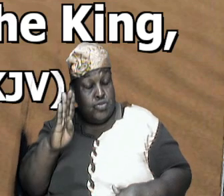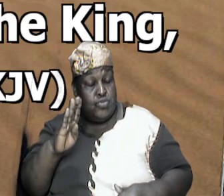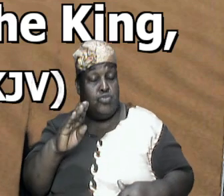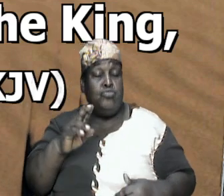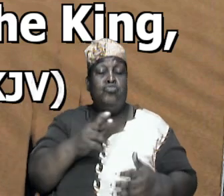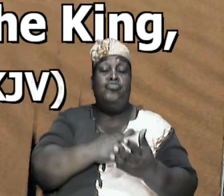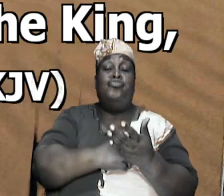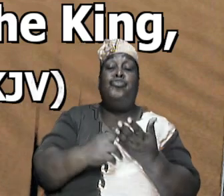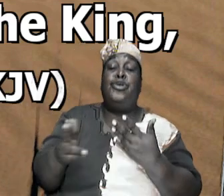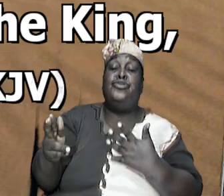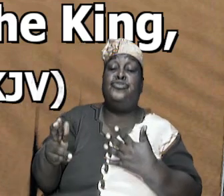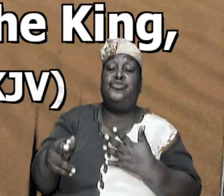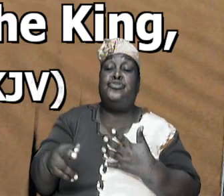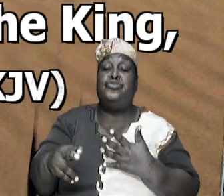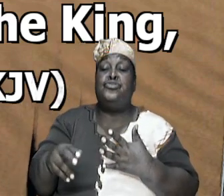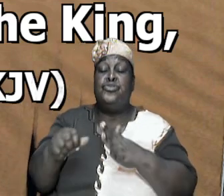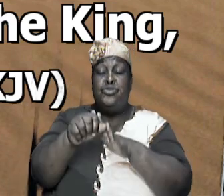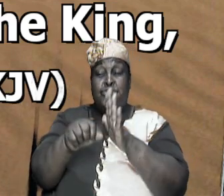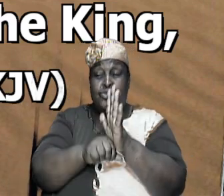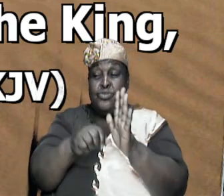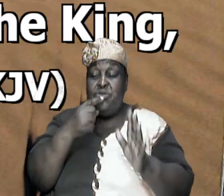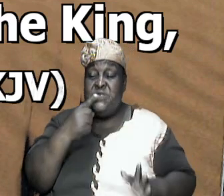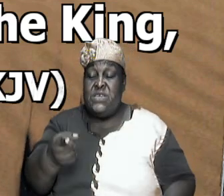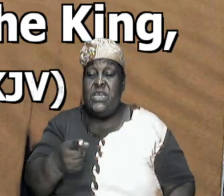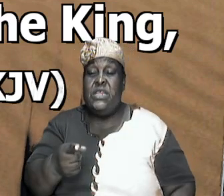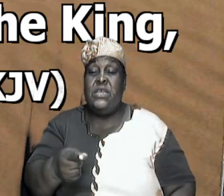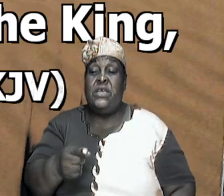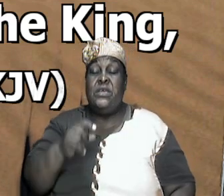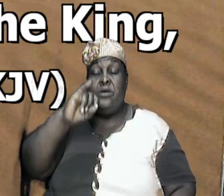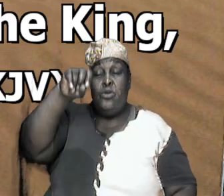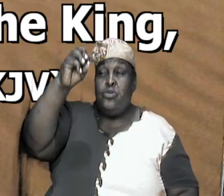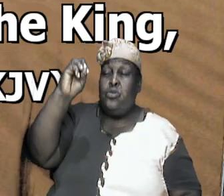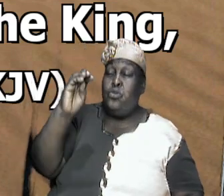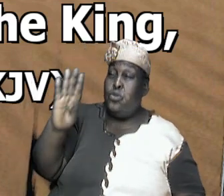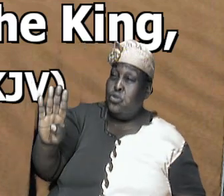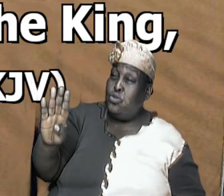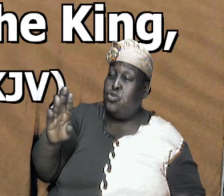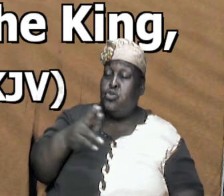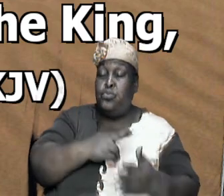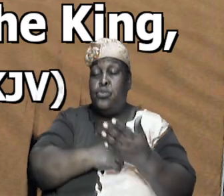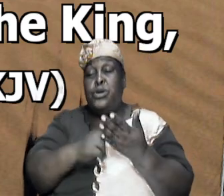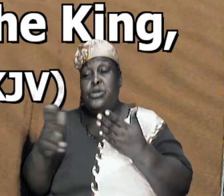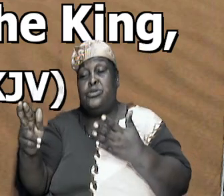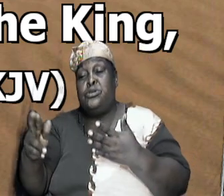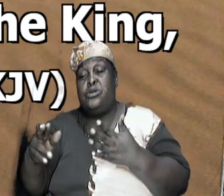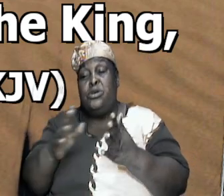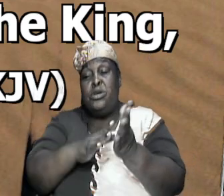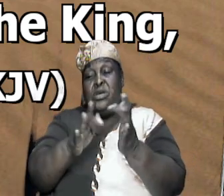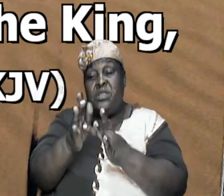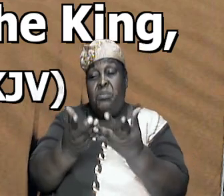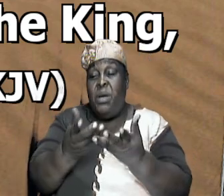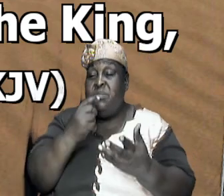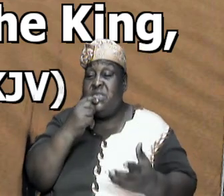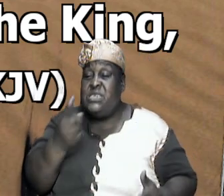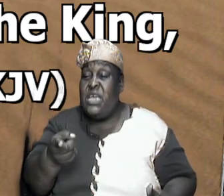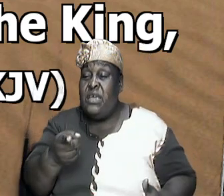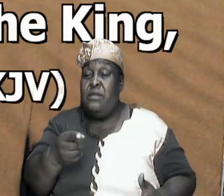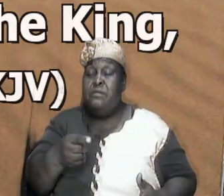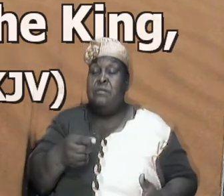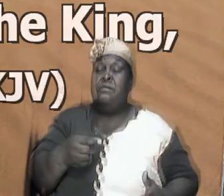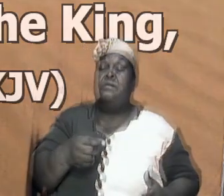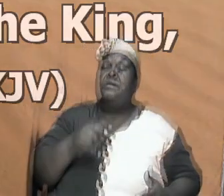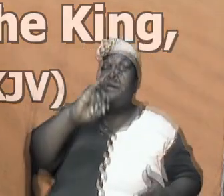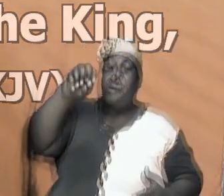that the scripture says that Job was righteous. The Bible said that